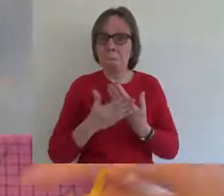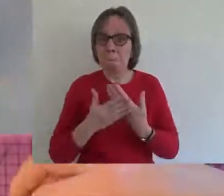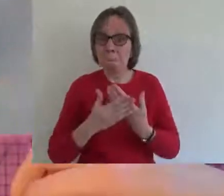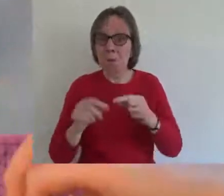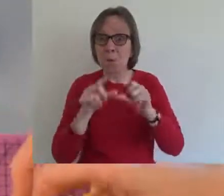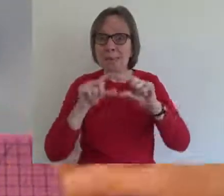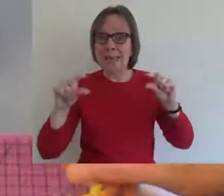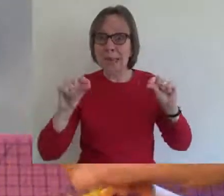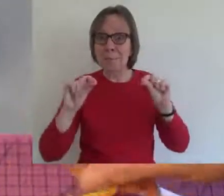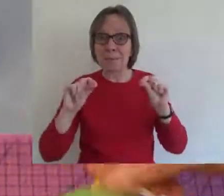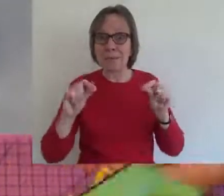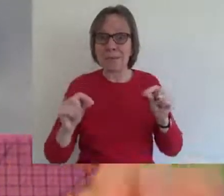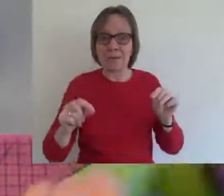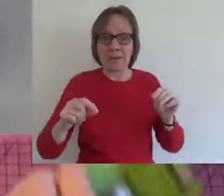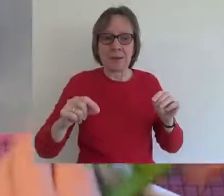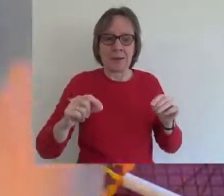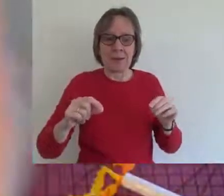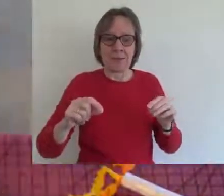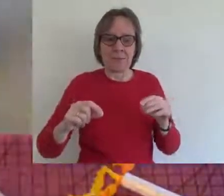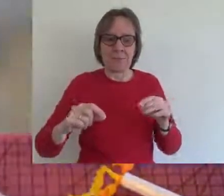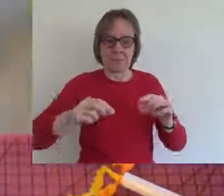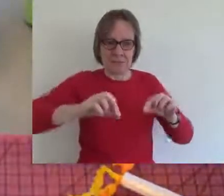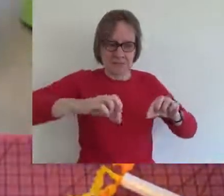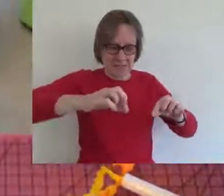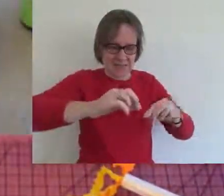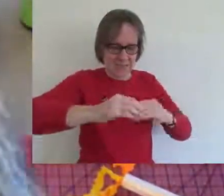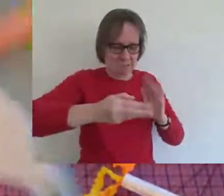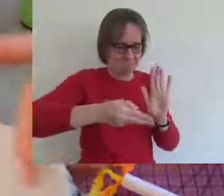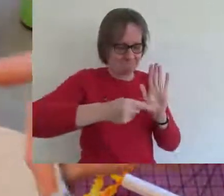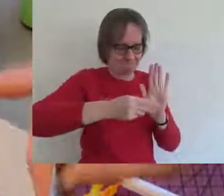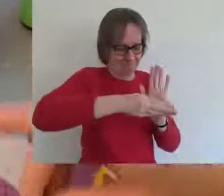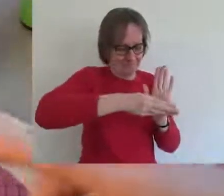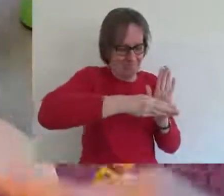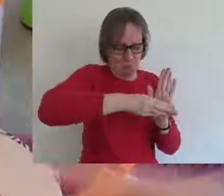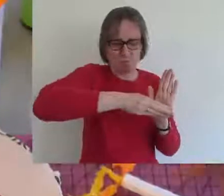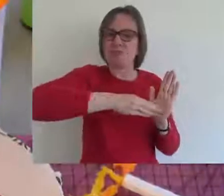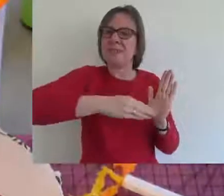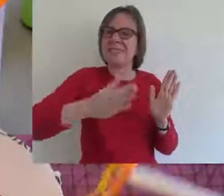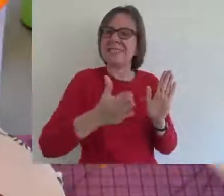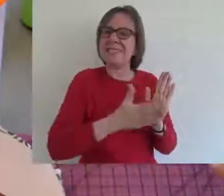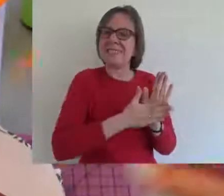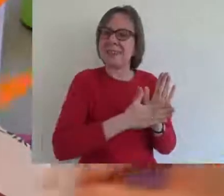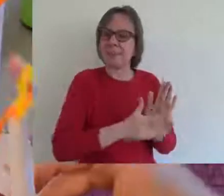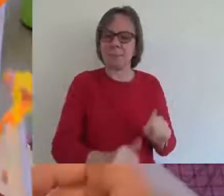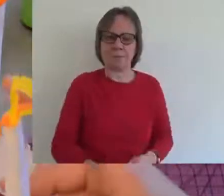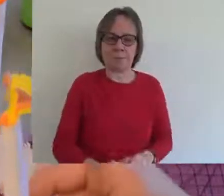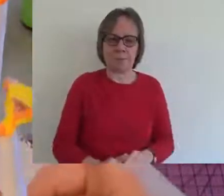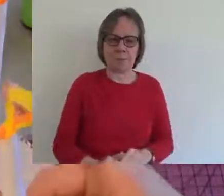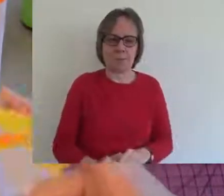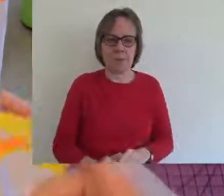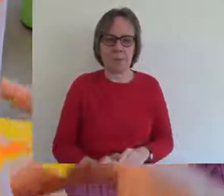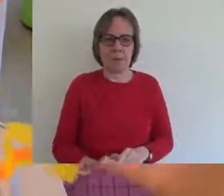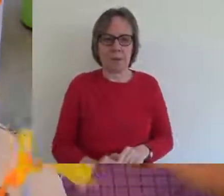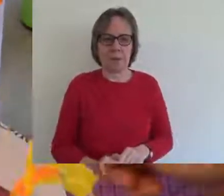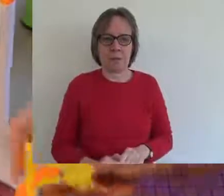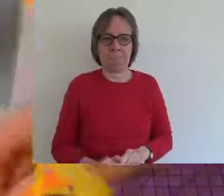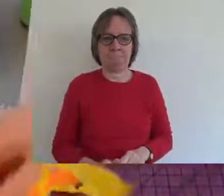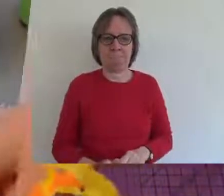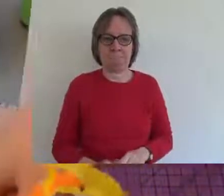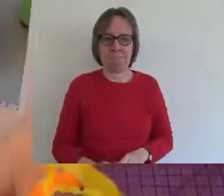then another piece of tape to put my last candle